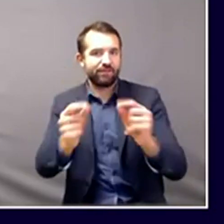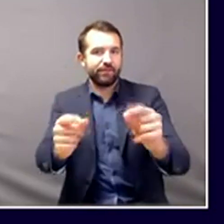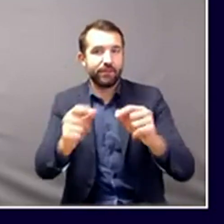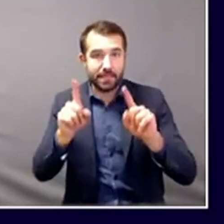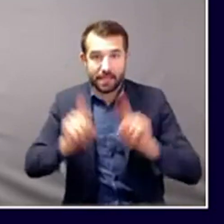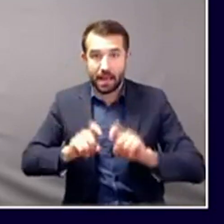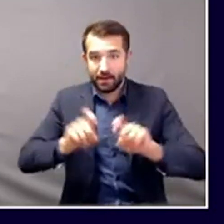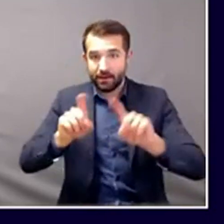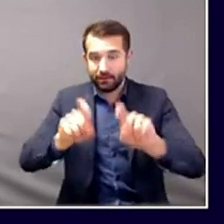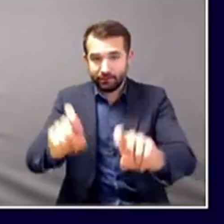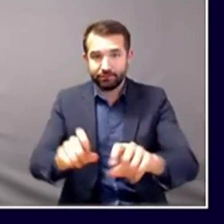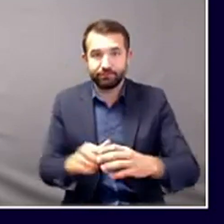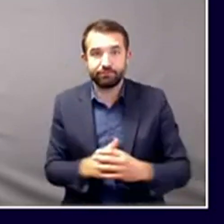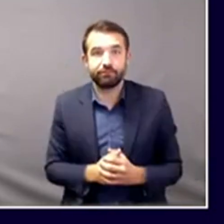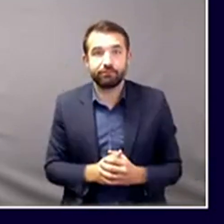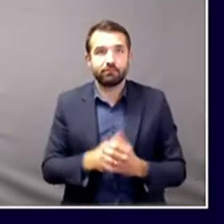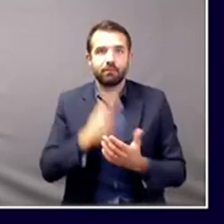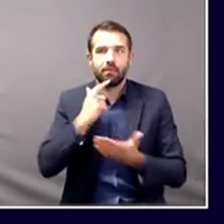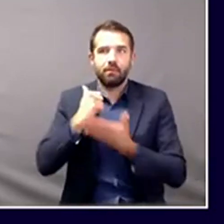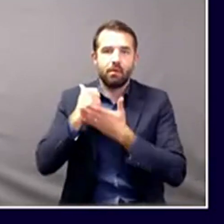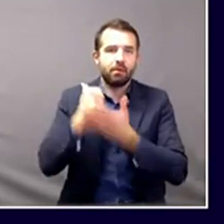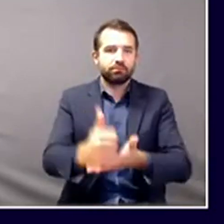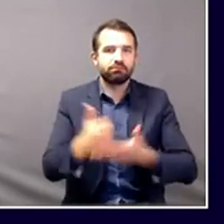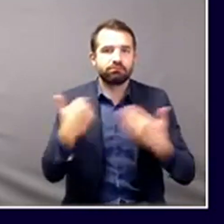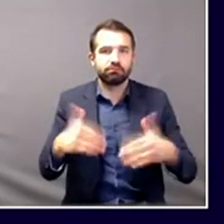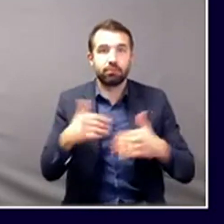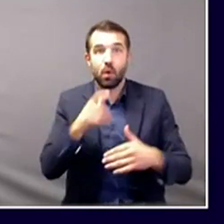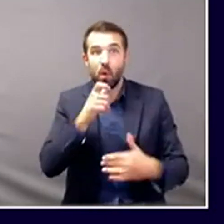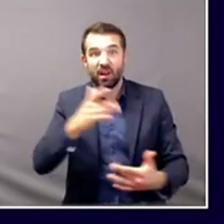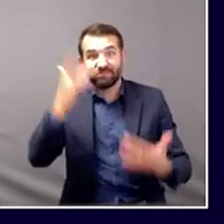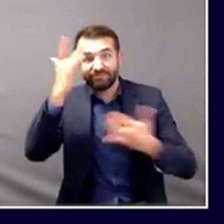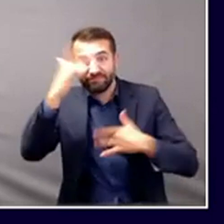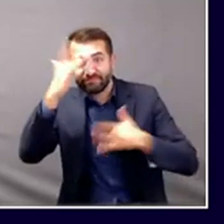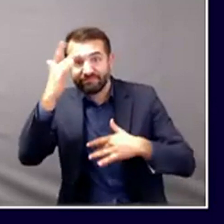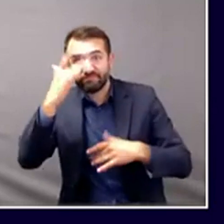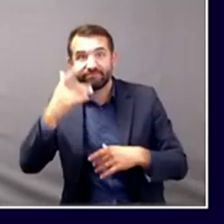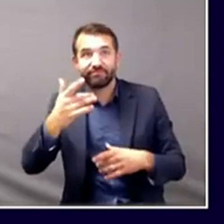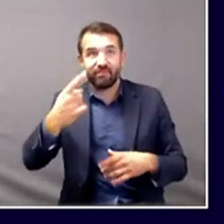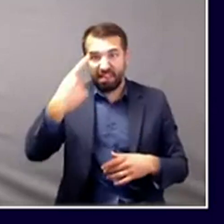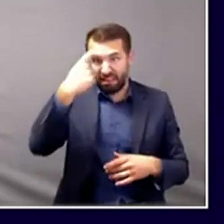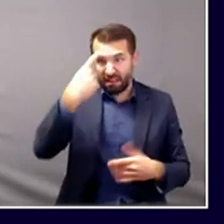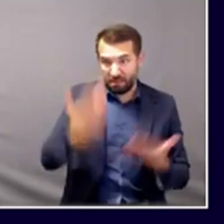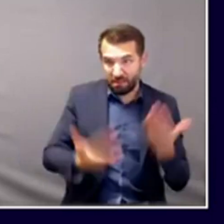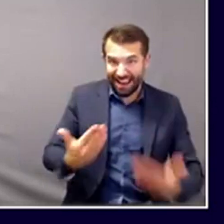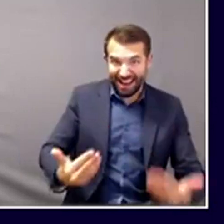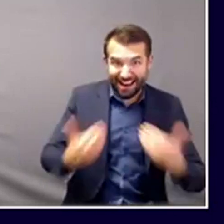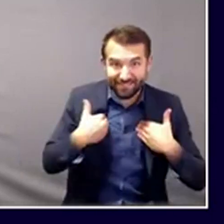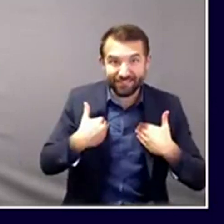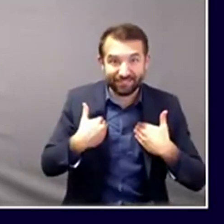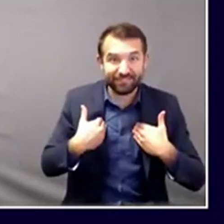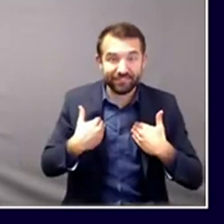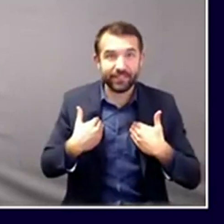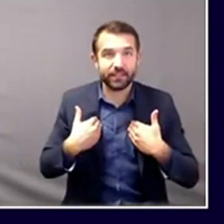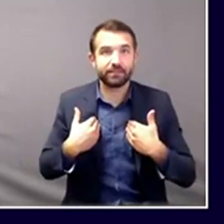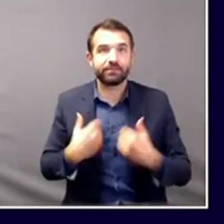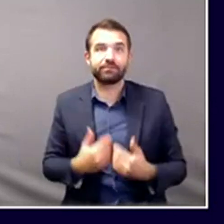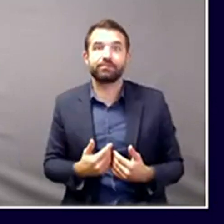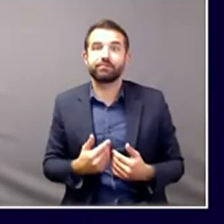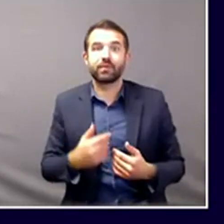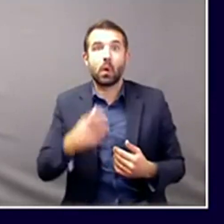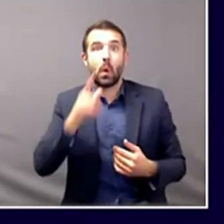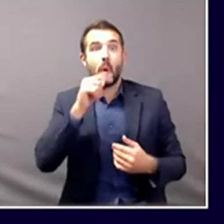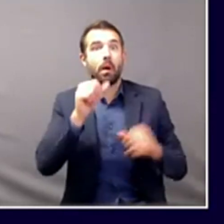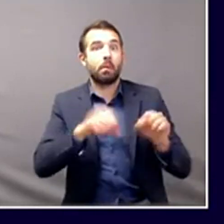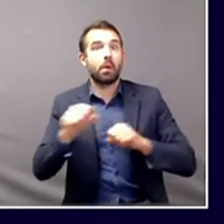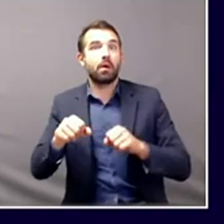These tests are for people with symptoms of COVID-19. We are also initially will test people at elevated risk of exposure